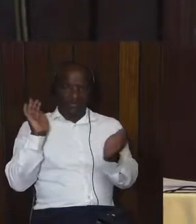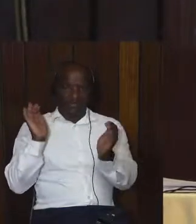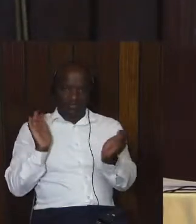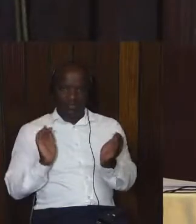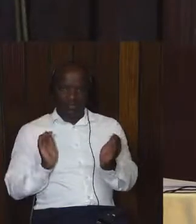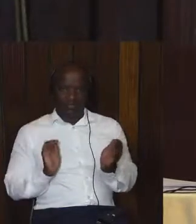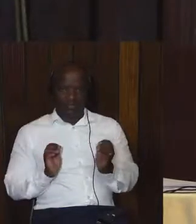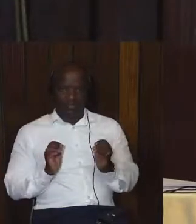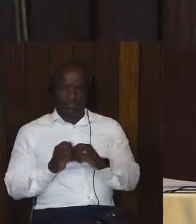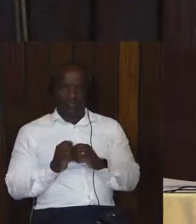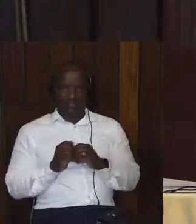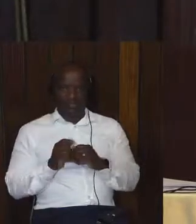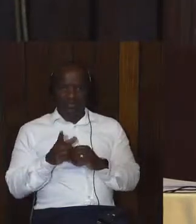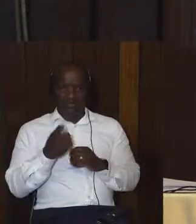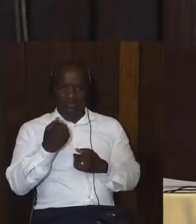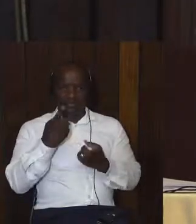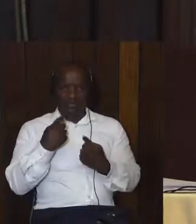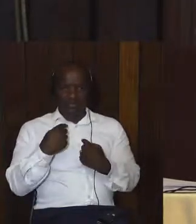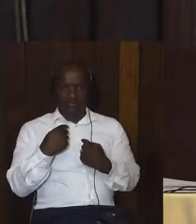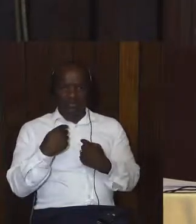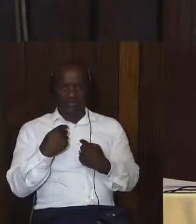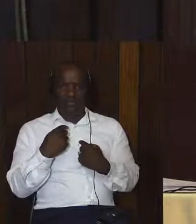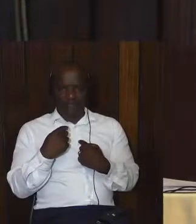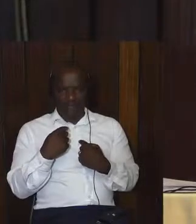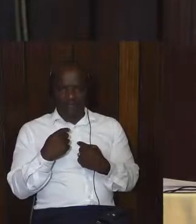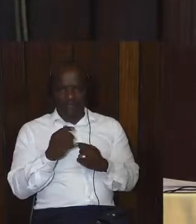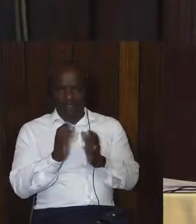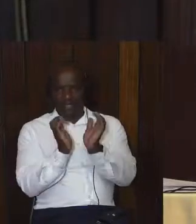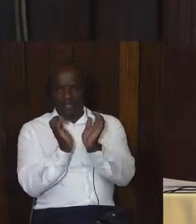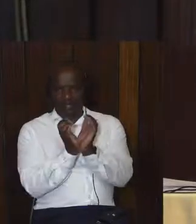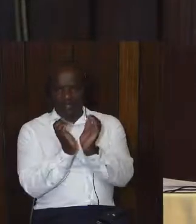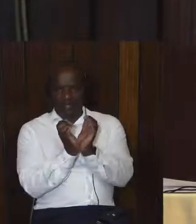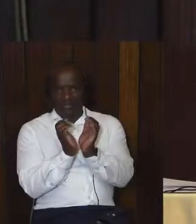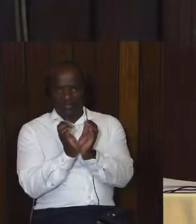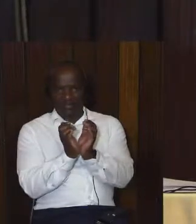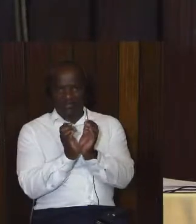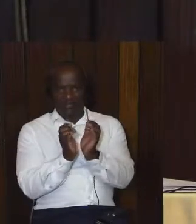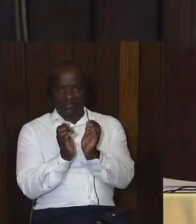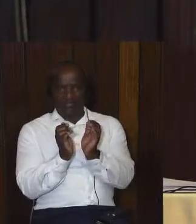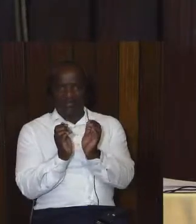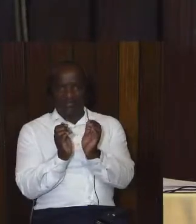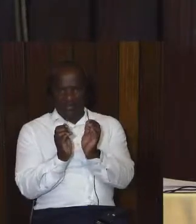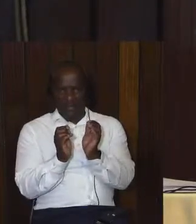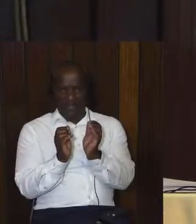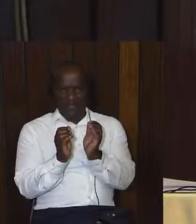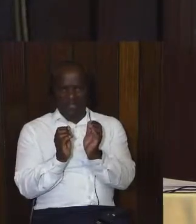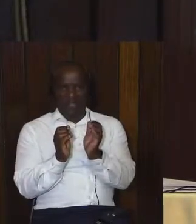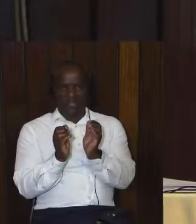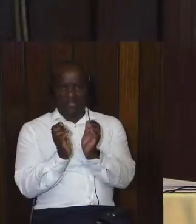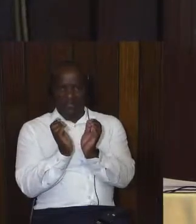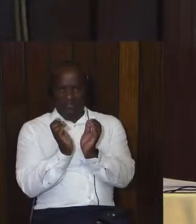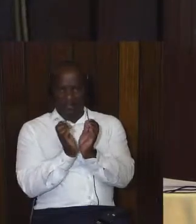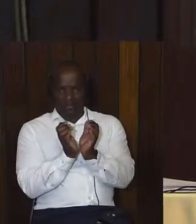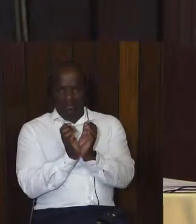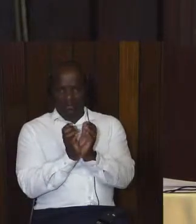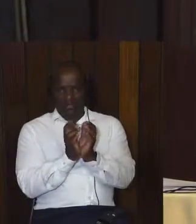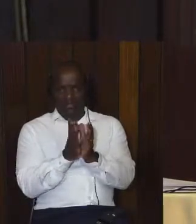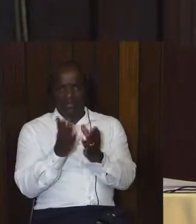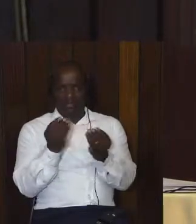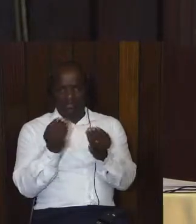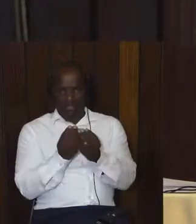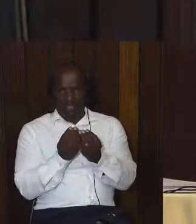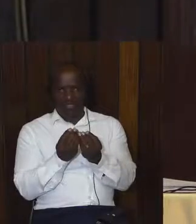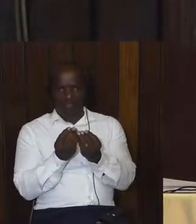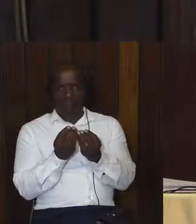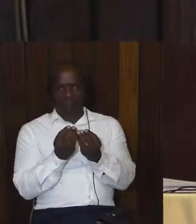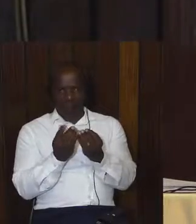we were told of a meeting that was convened with these